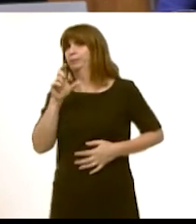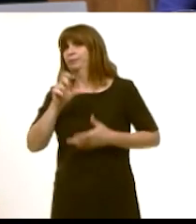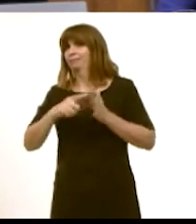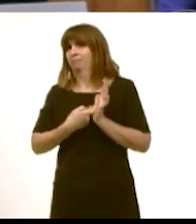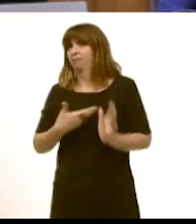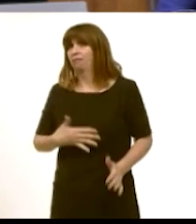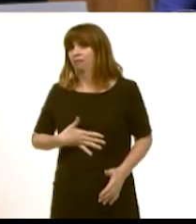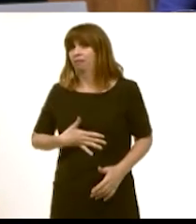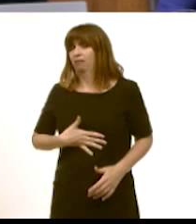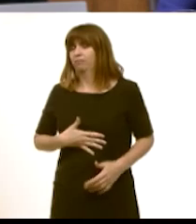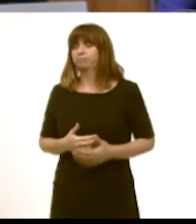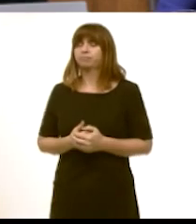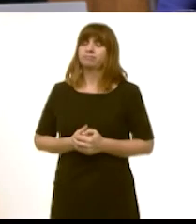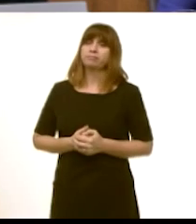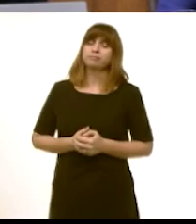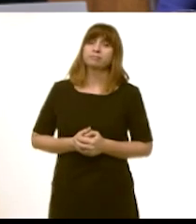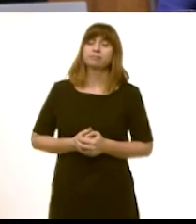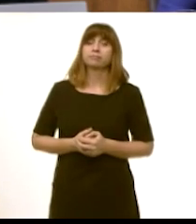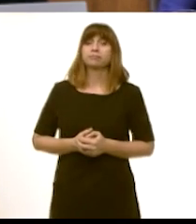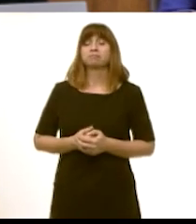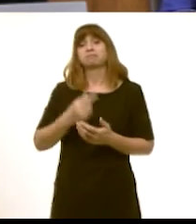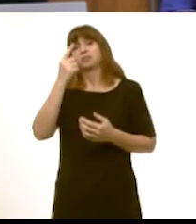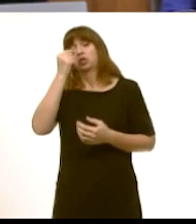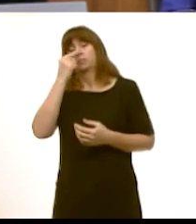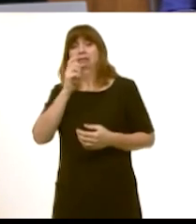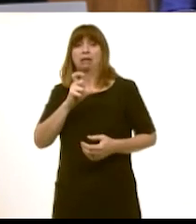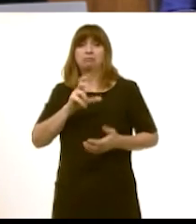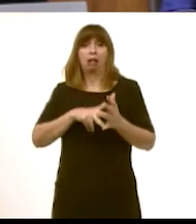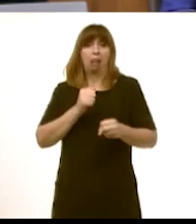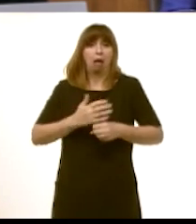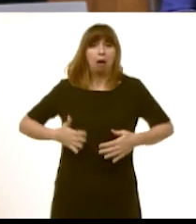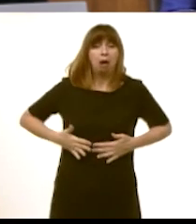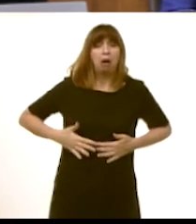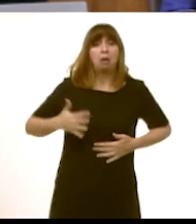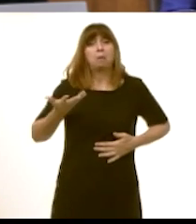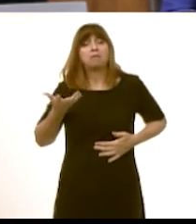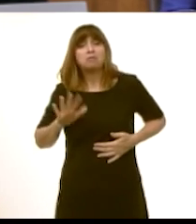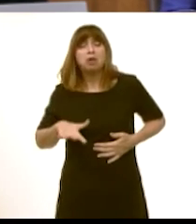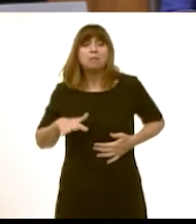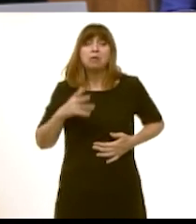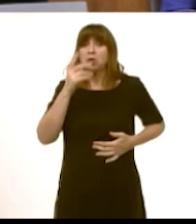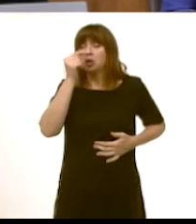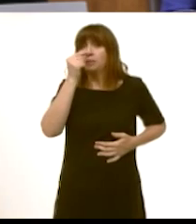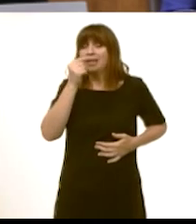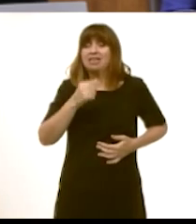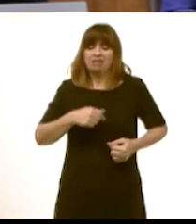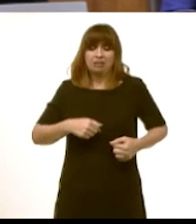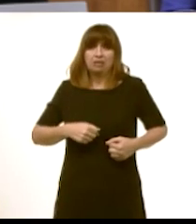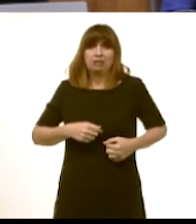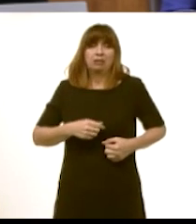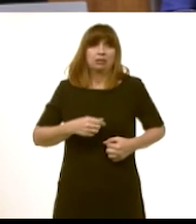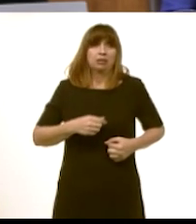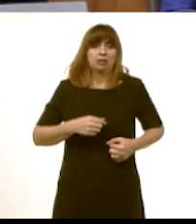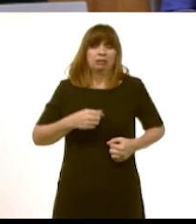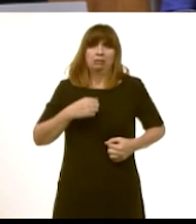cancer being diagnosed. Some of it, of course, will be to do with a willingness to come forward and see the doctor in the